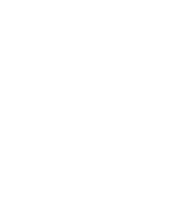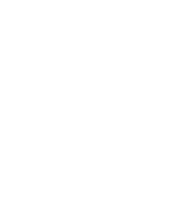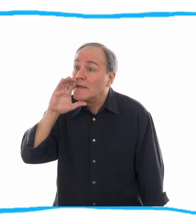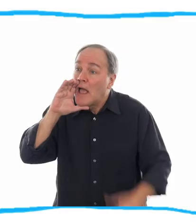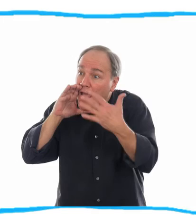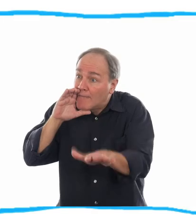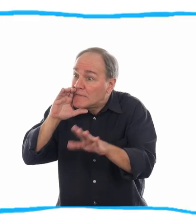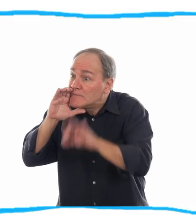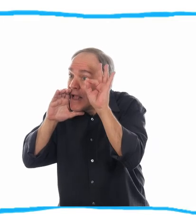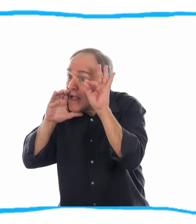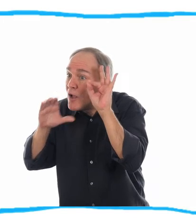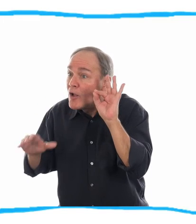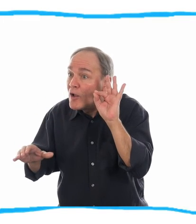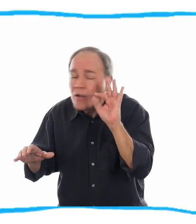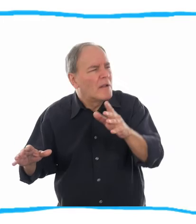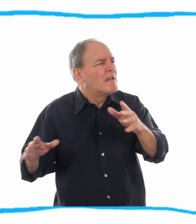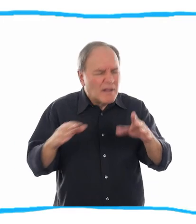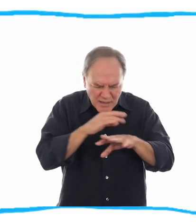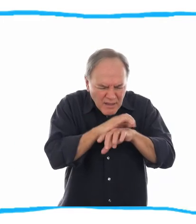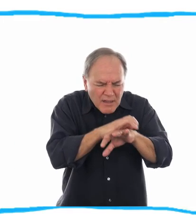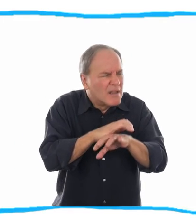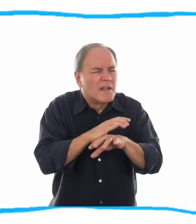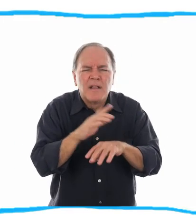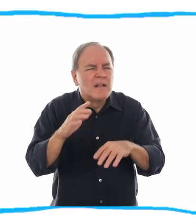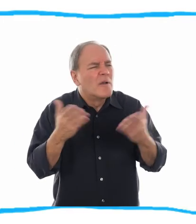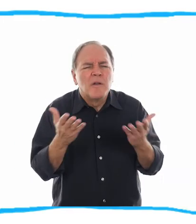Have you found any yet? Where do bacteria live?